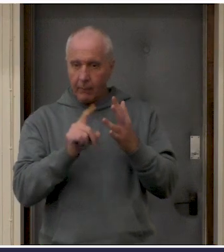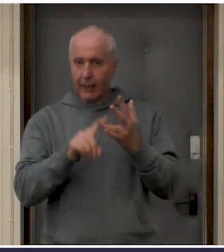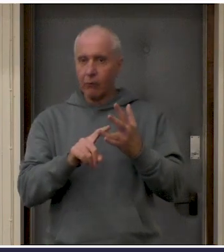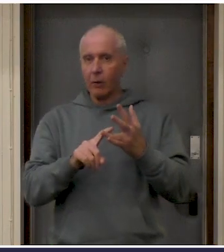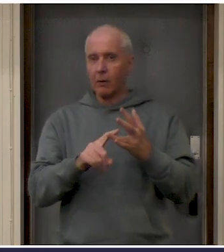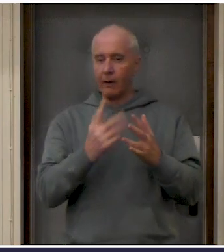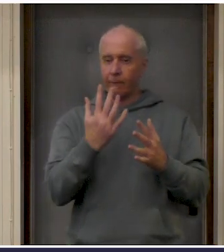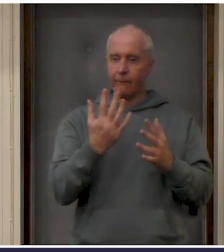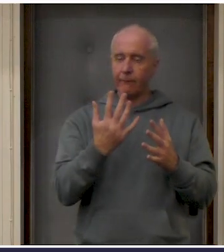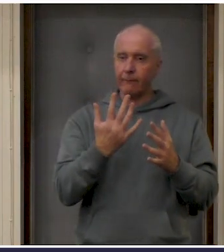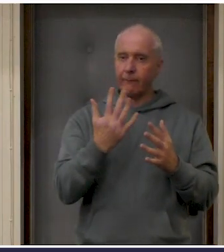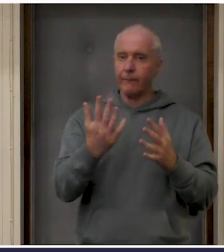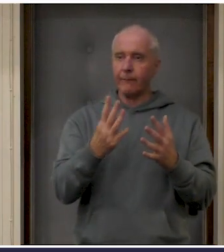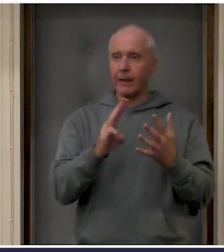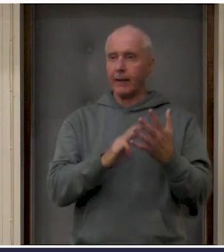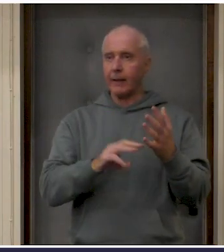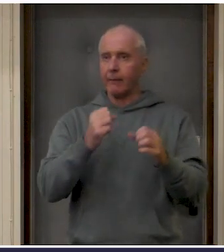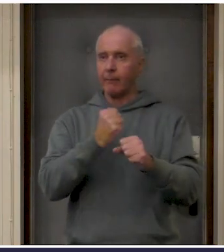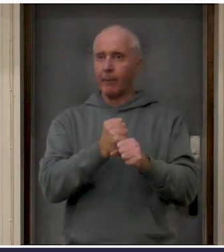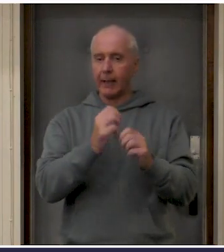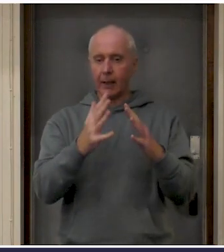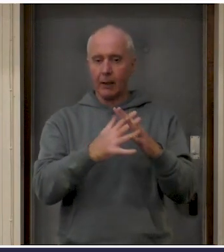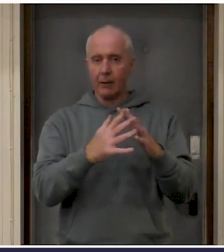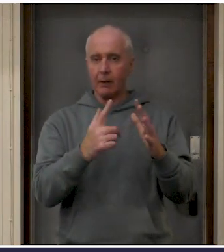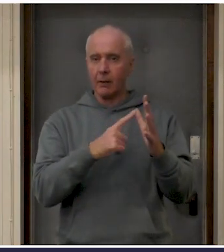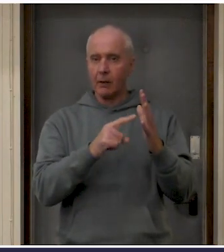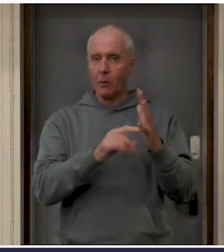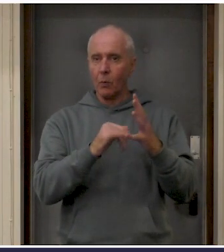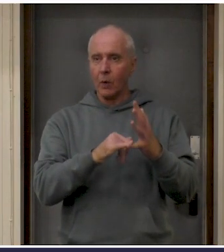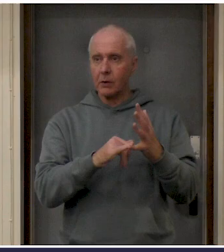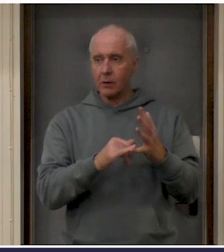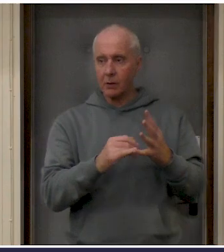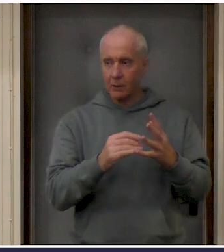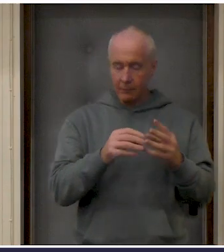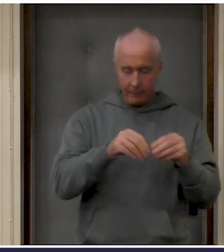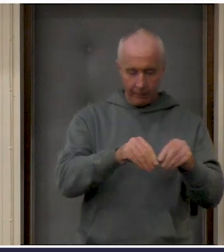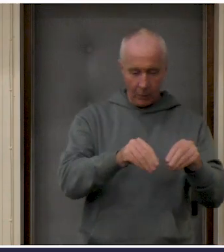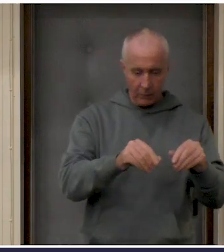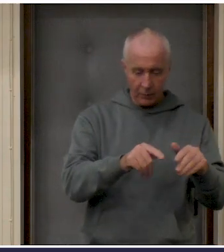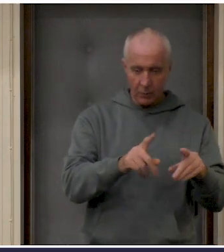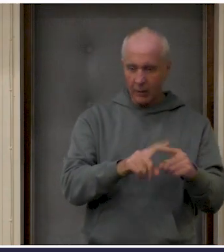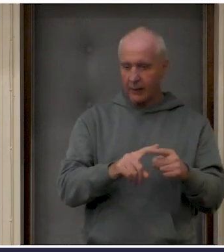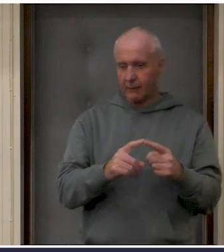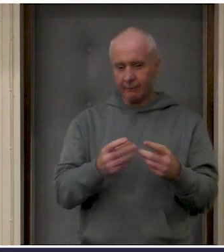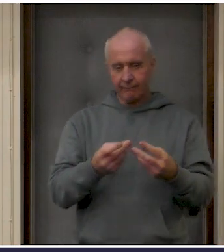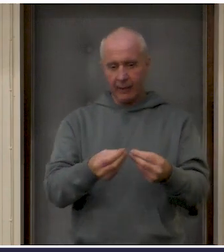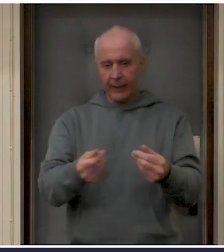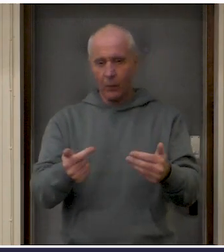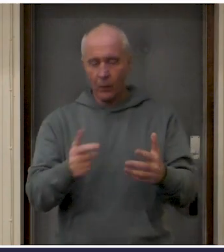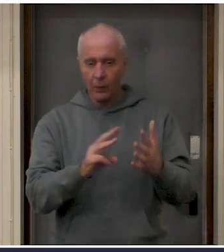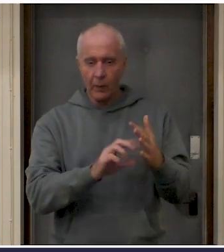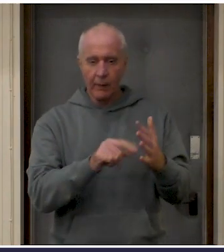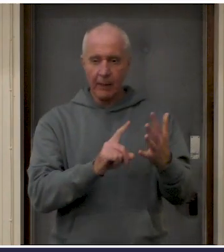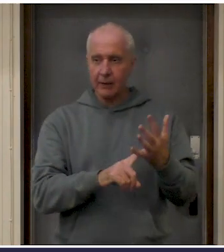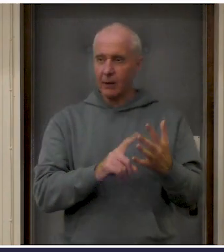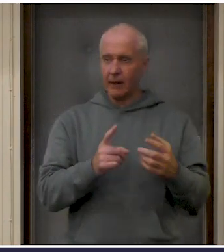5 megawatts of quite small shipping container stuff. Molten salt and liquid metal, and there's different types, so there's different flavours within all of